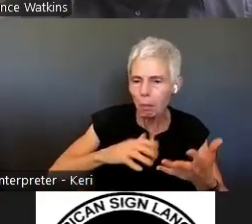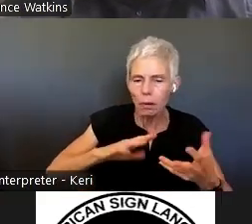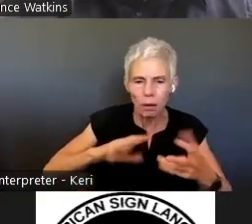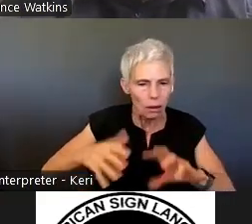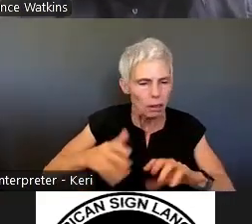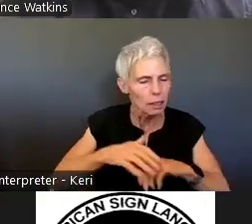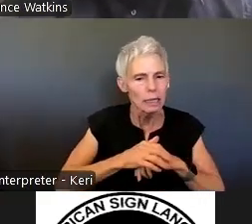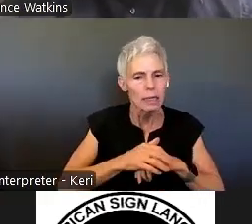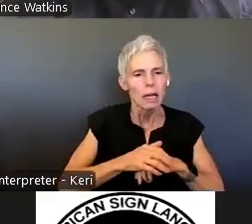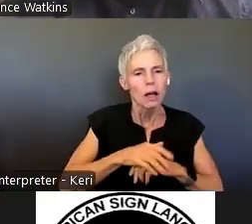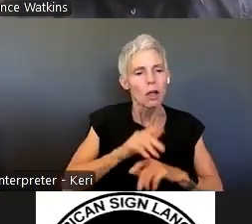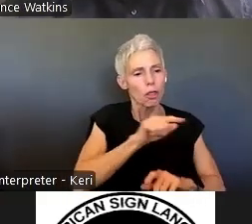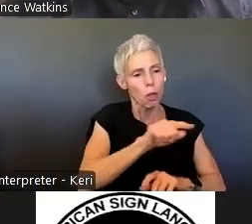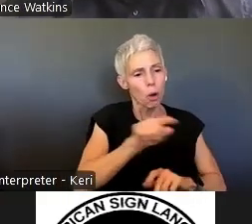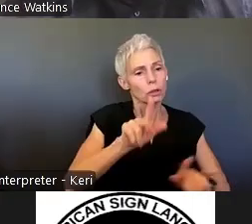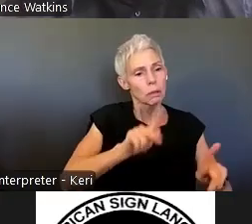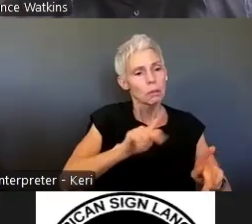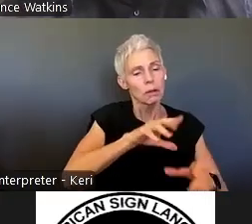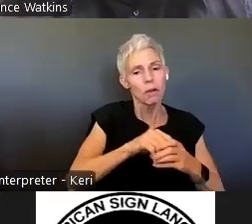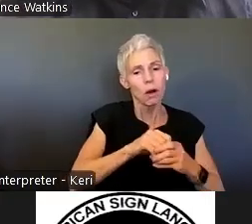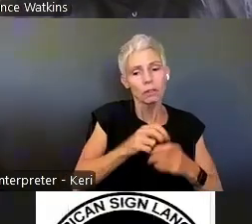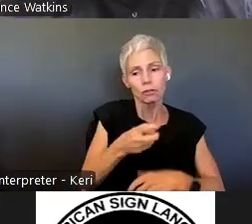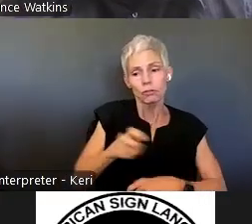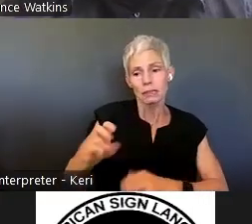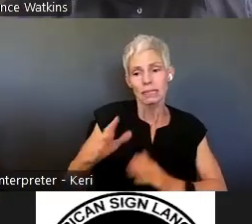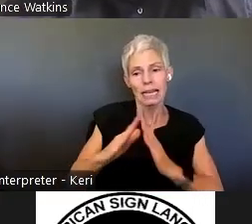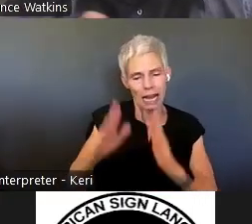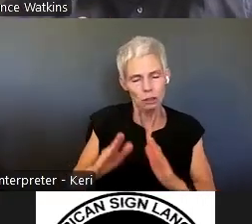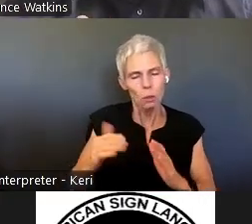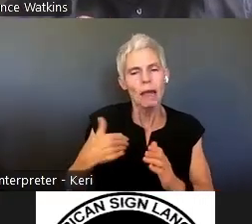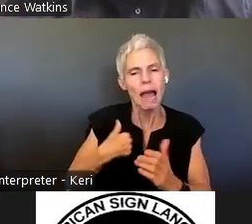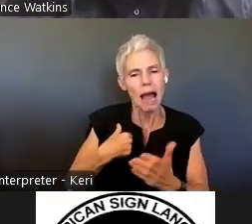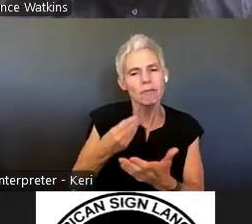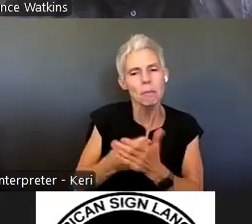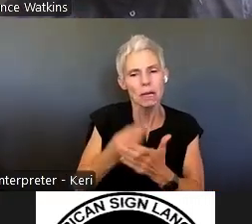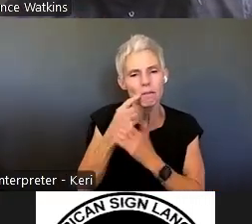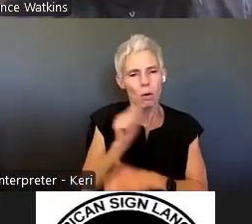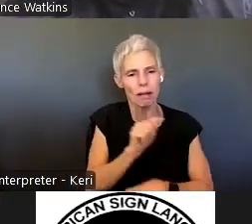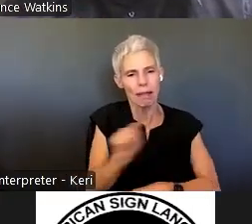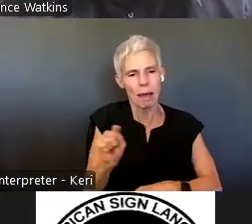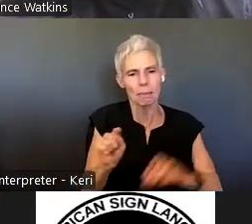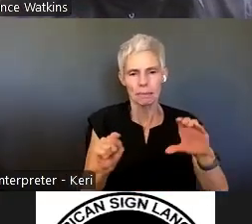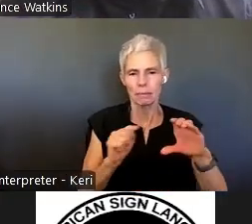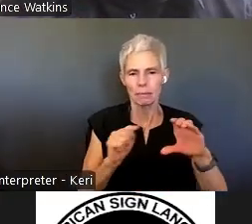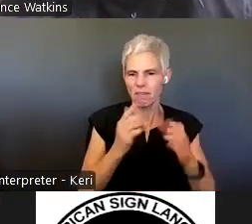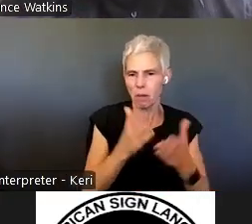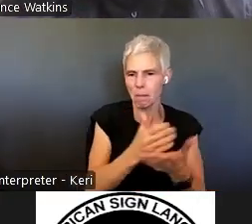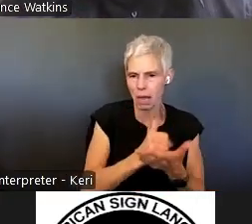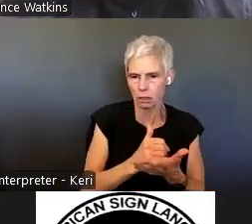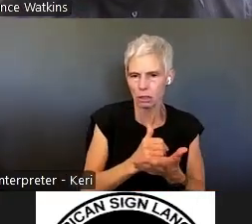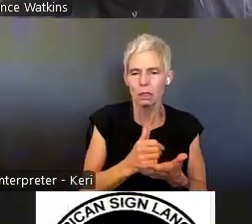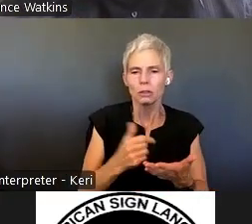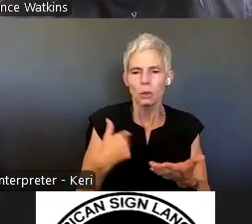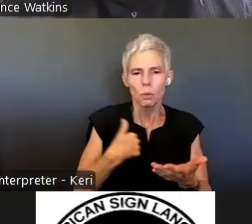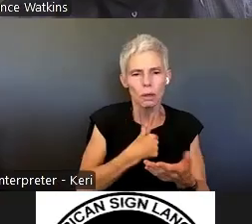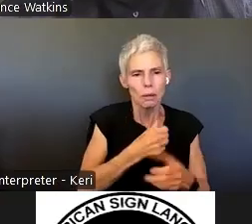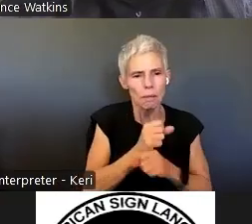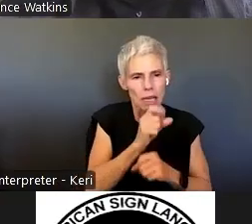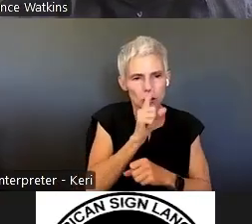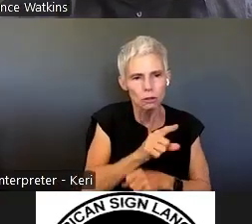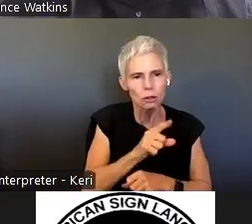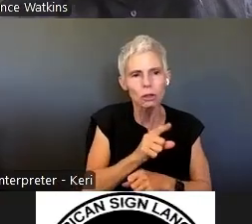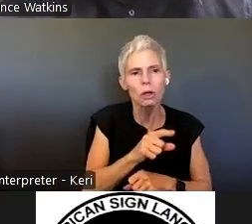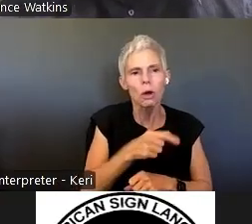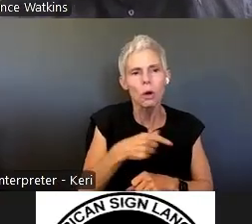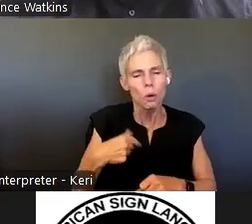transitional housing, we actually did budget a fair amount of money to be able to make sure that we could cover those